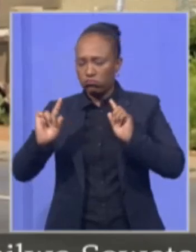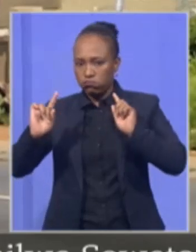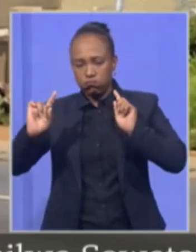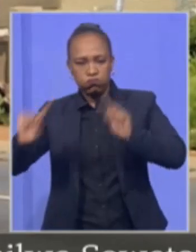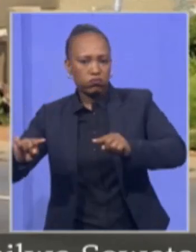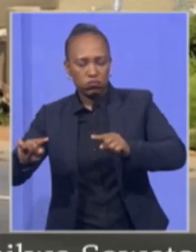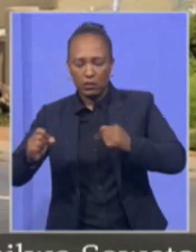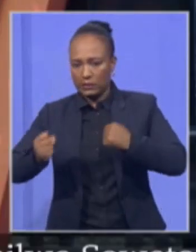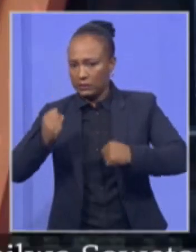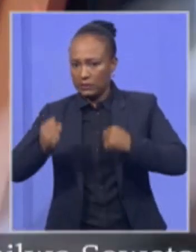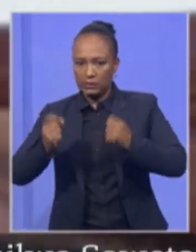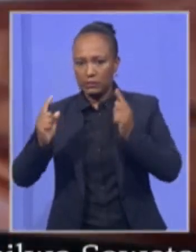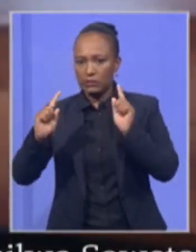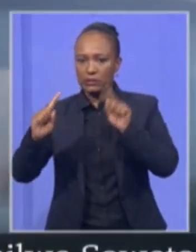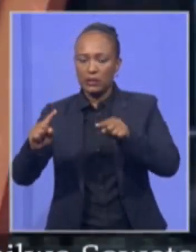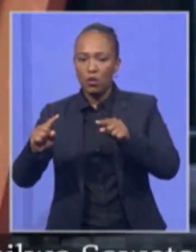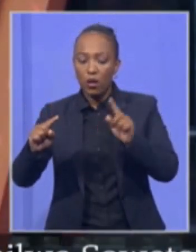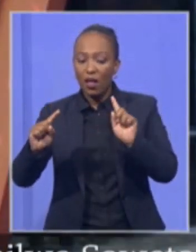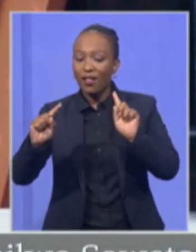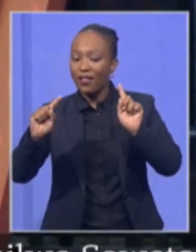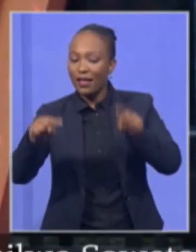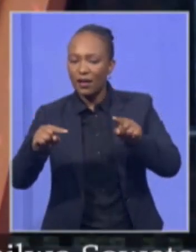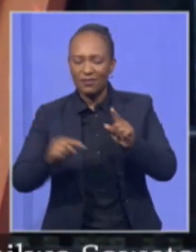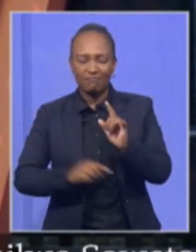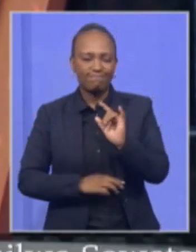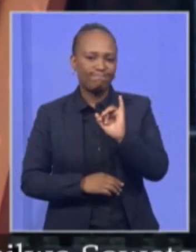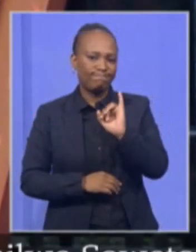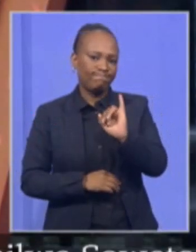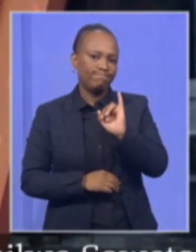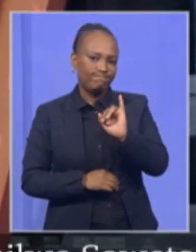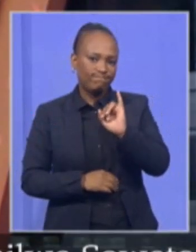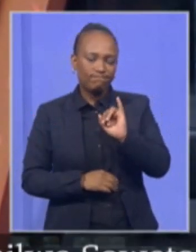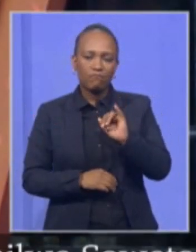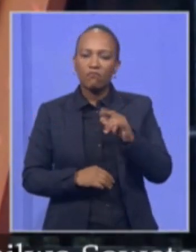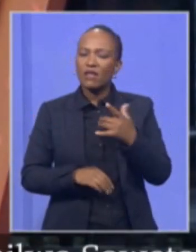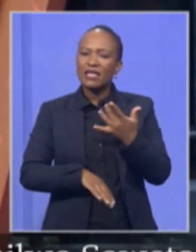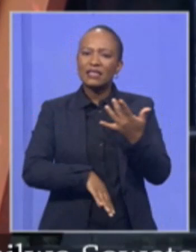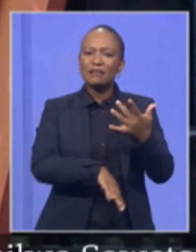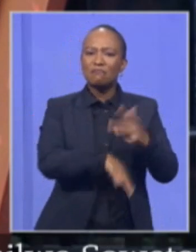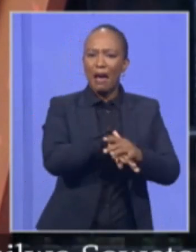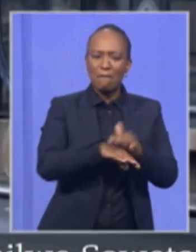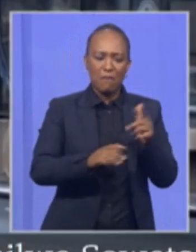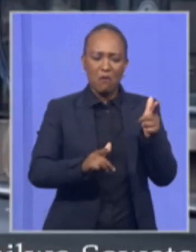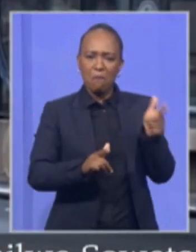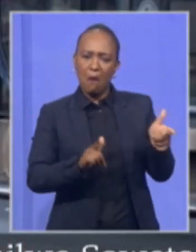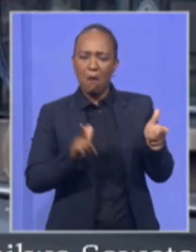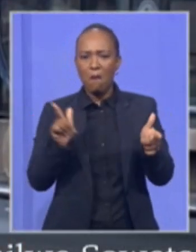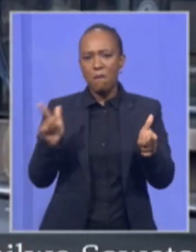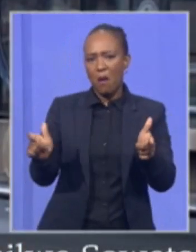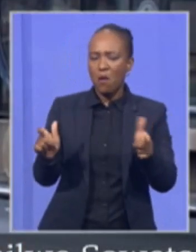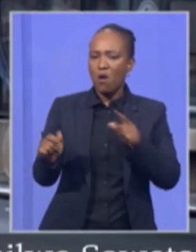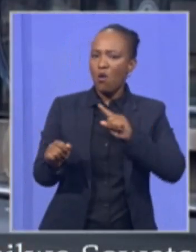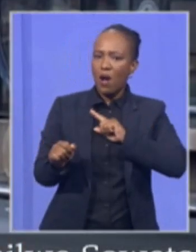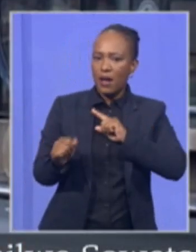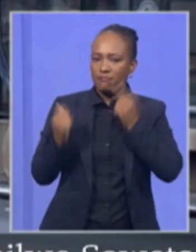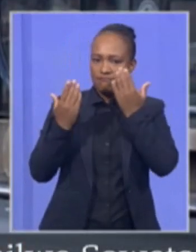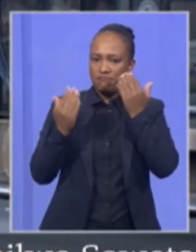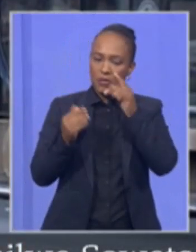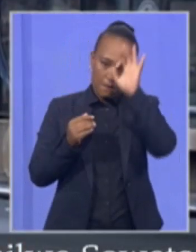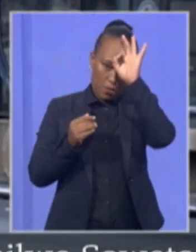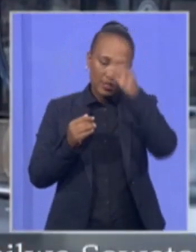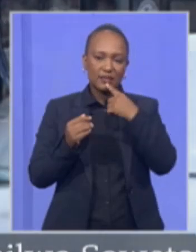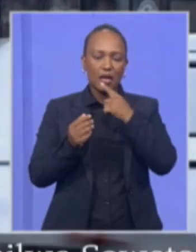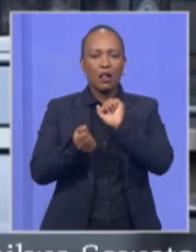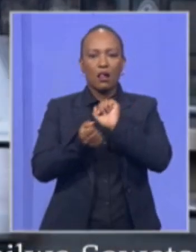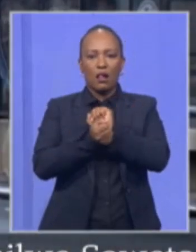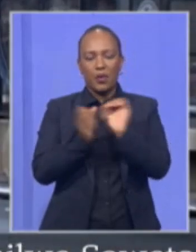and then the scene was not nice. Seo se bakile go dipolautše ga se tsebje. Maphodisa a re ga se tlogo golegwa motho.